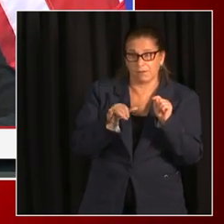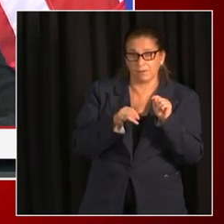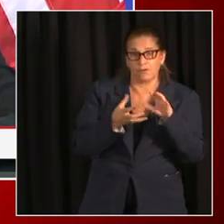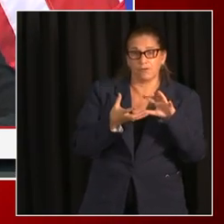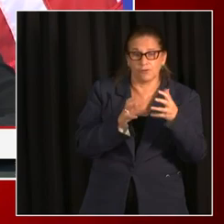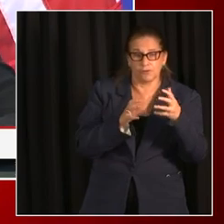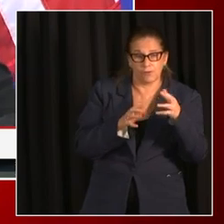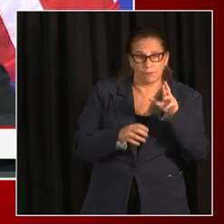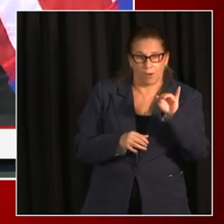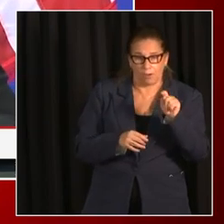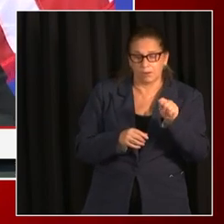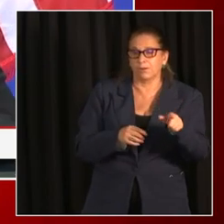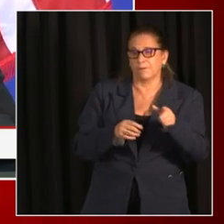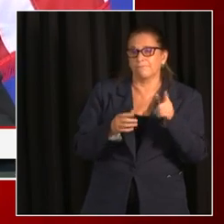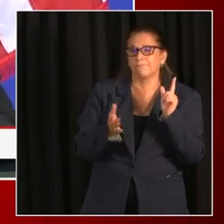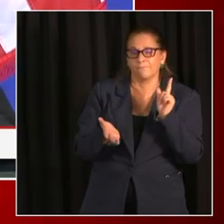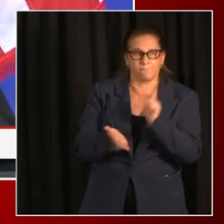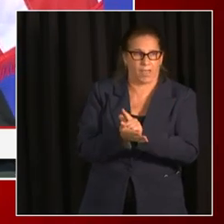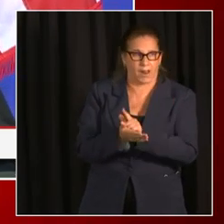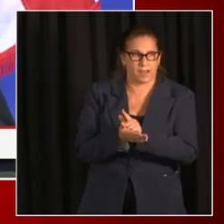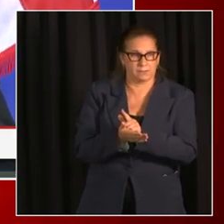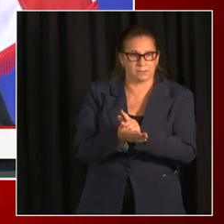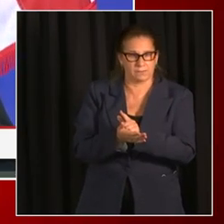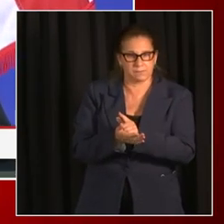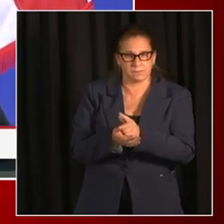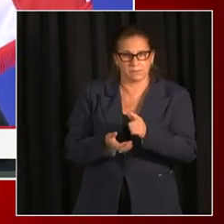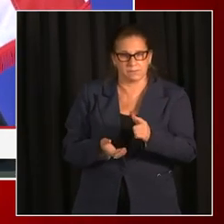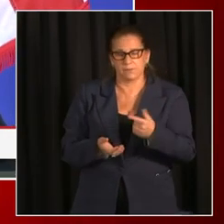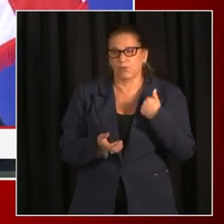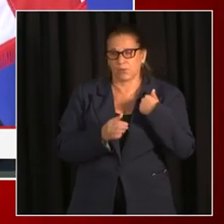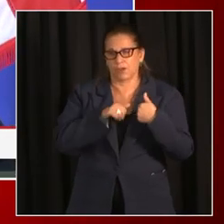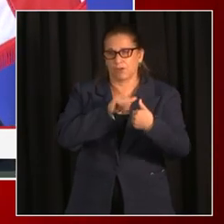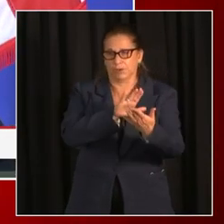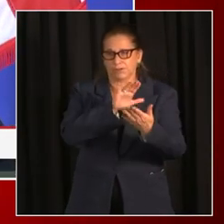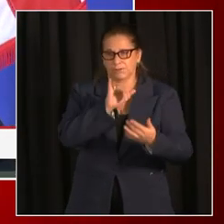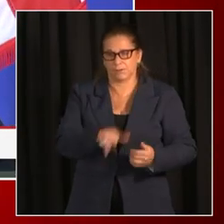the violations for COVID, we are addressing.